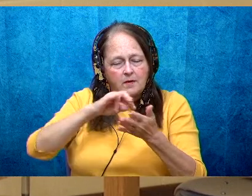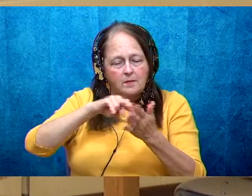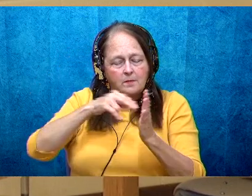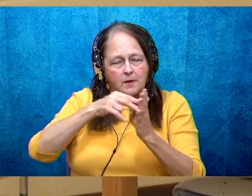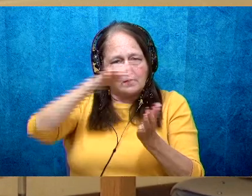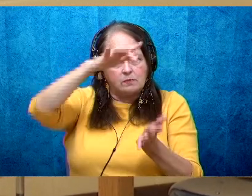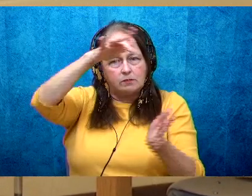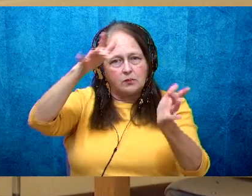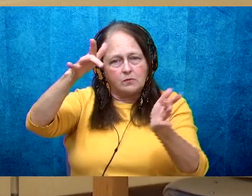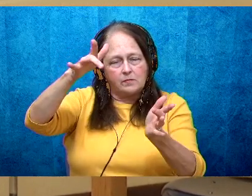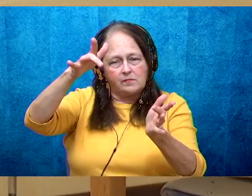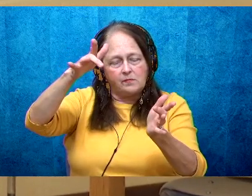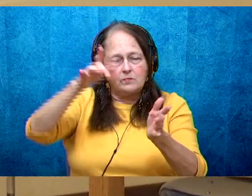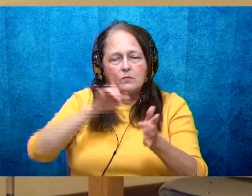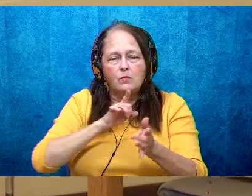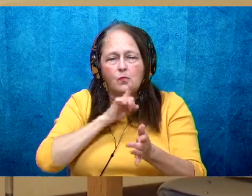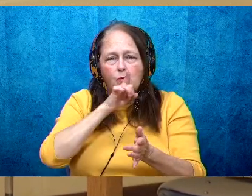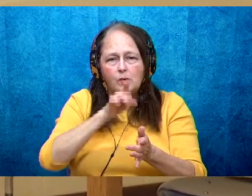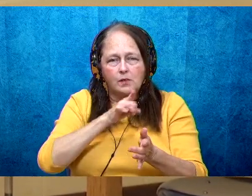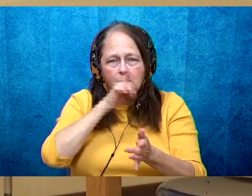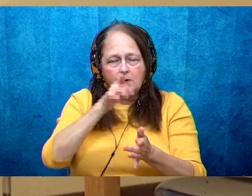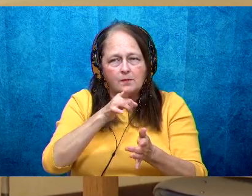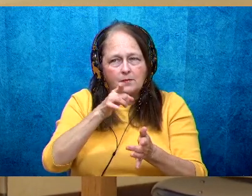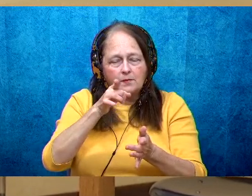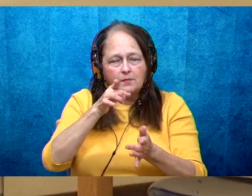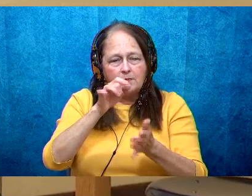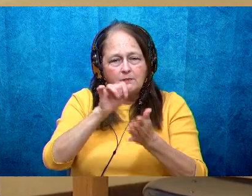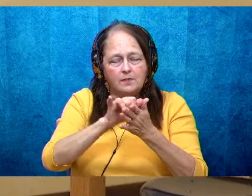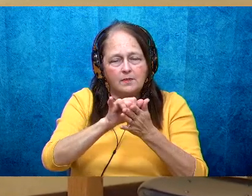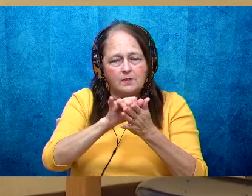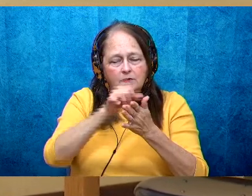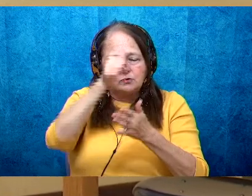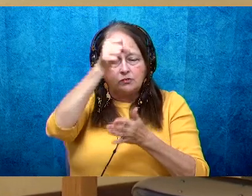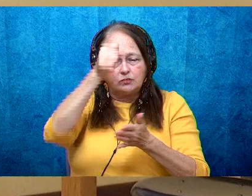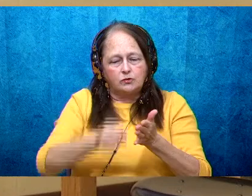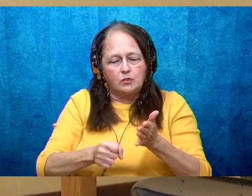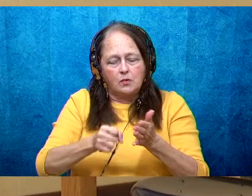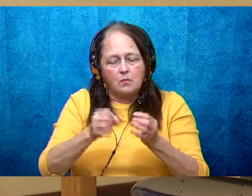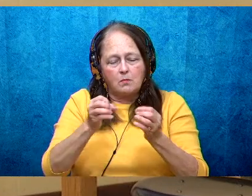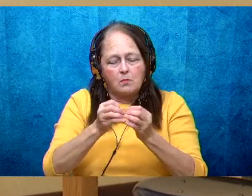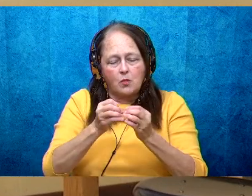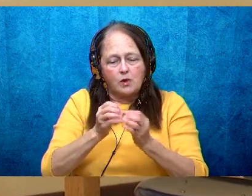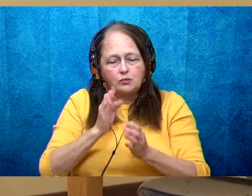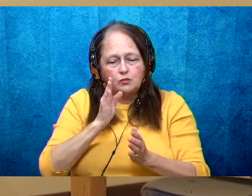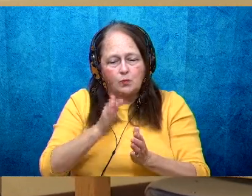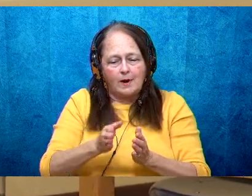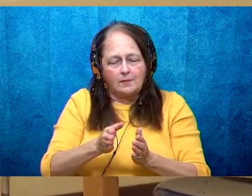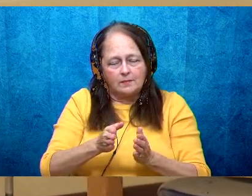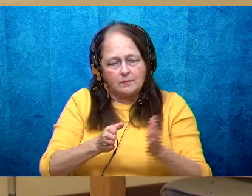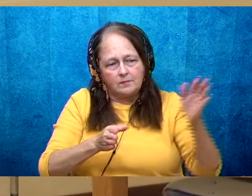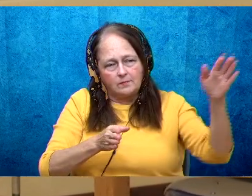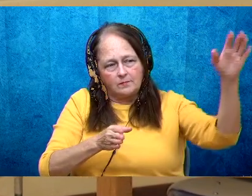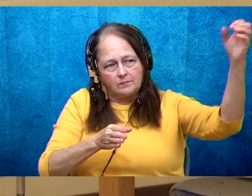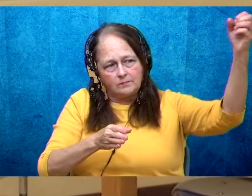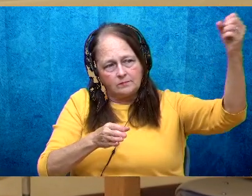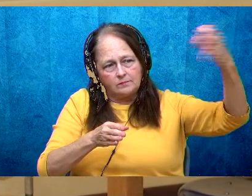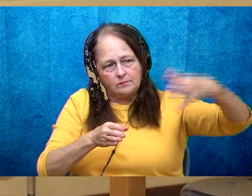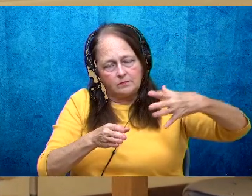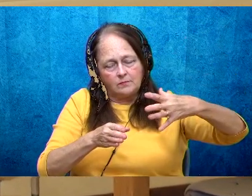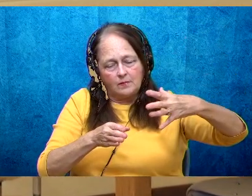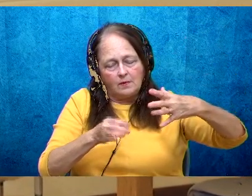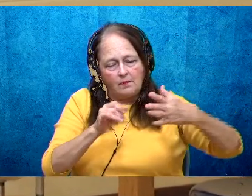sunlight is really hitting the southern hemisphere at a more direct angle. Let's talk